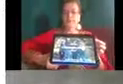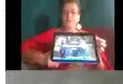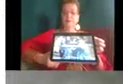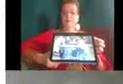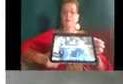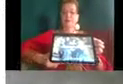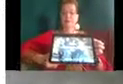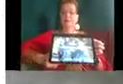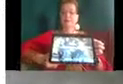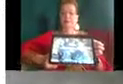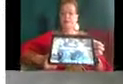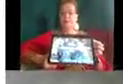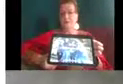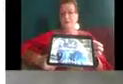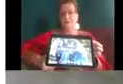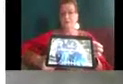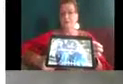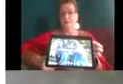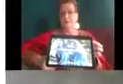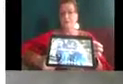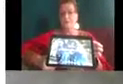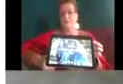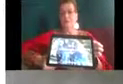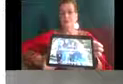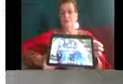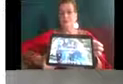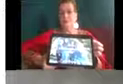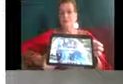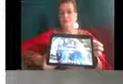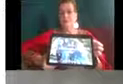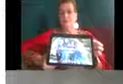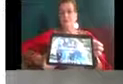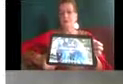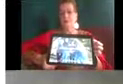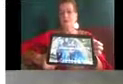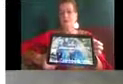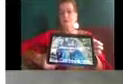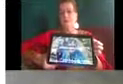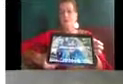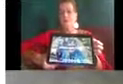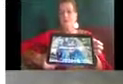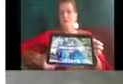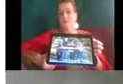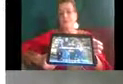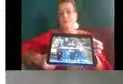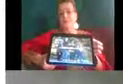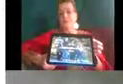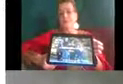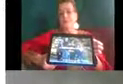i found a contact matching mom and elisa's contact is that who you want to reach yes